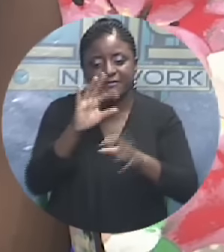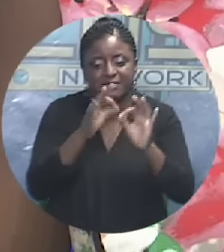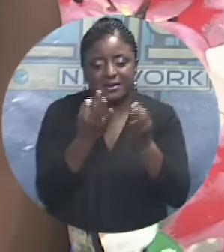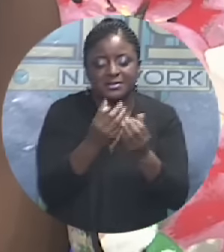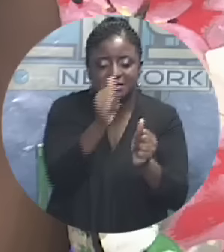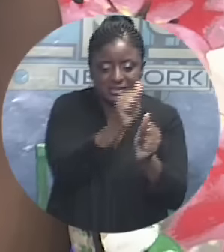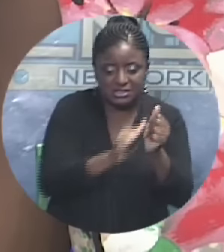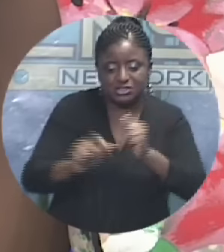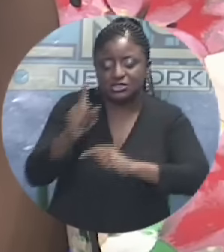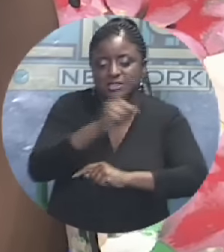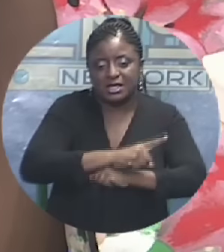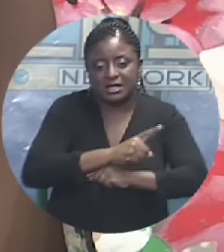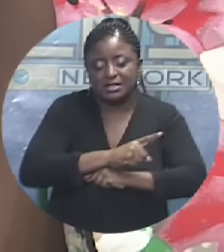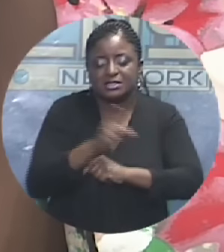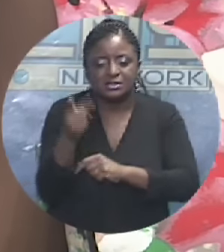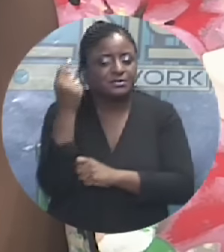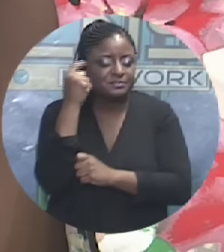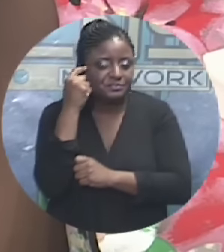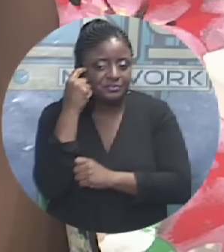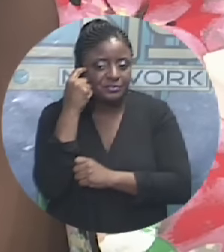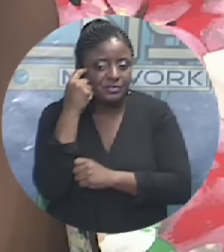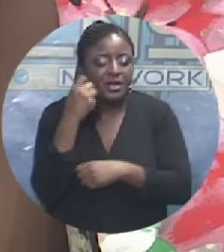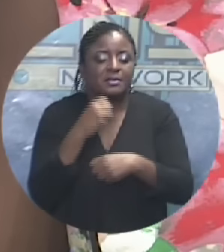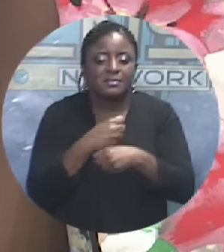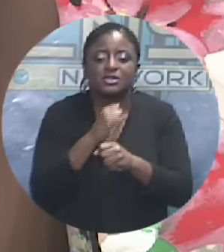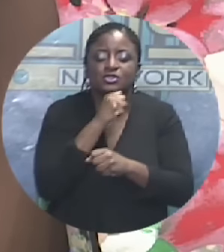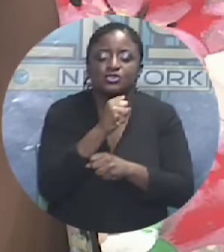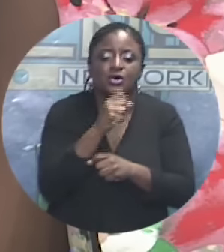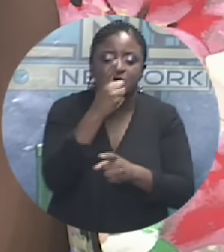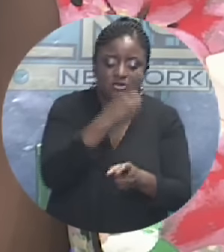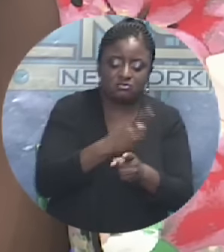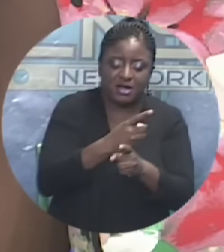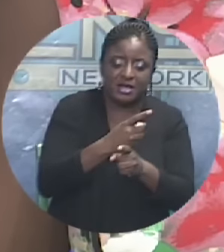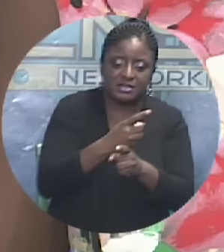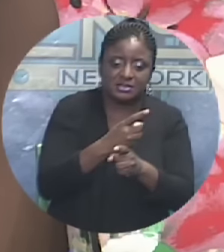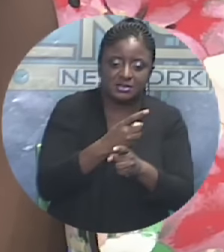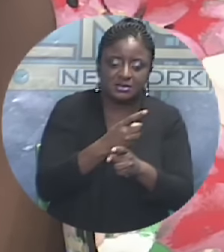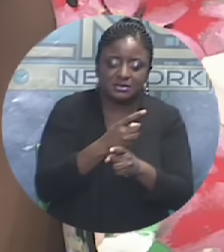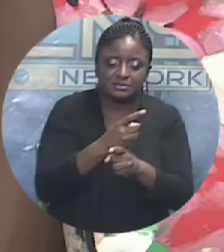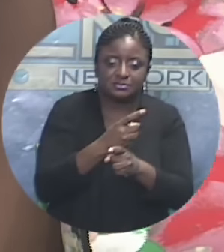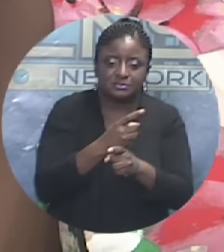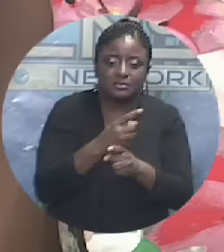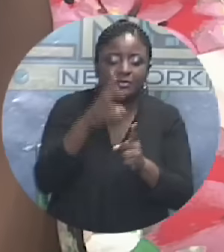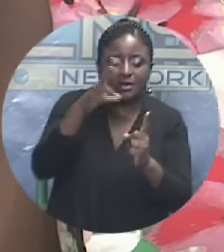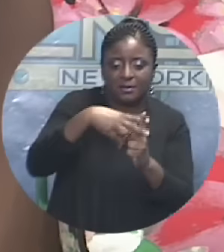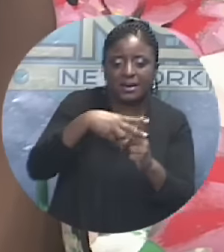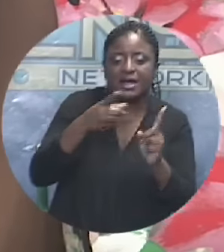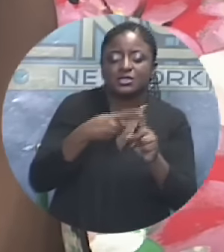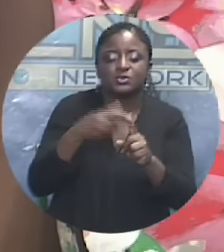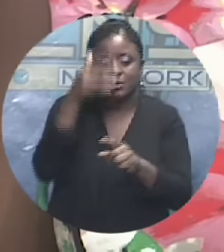day, and in her opinion, ensuring the rights extend in our constitution apply to men